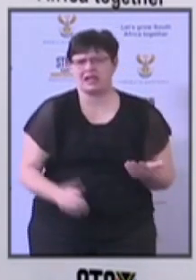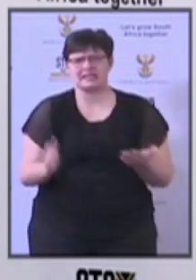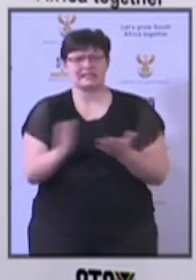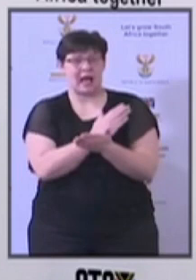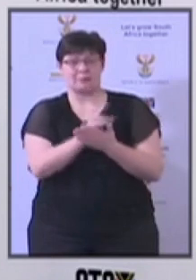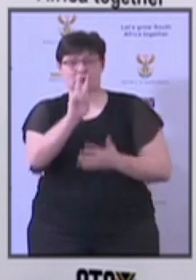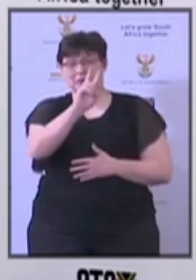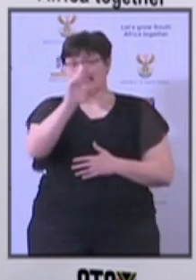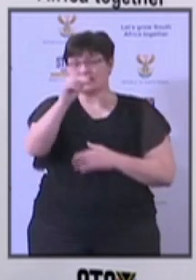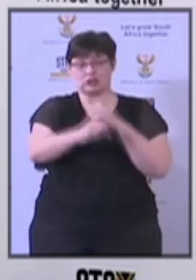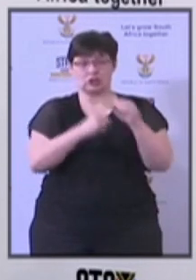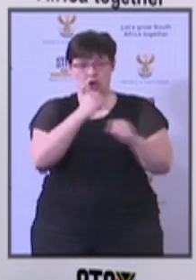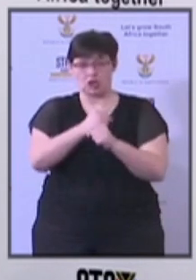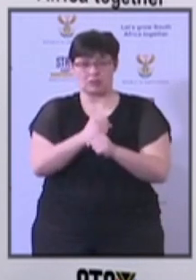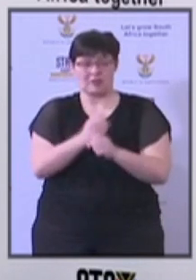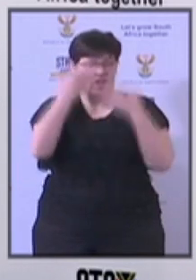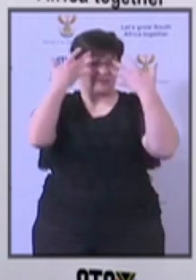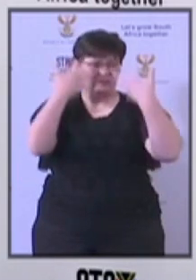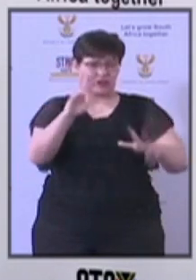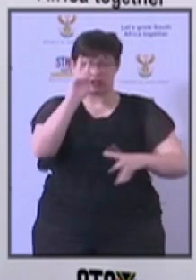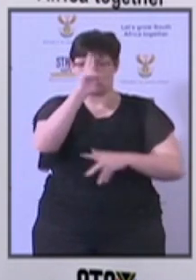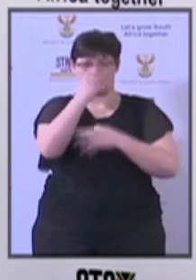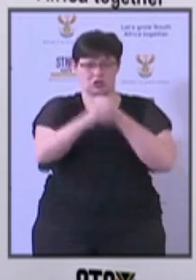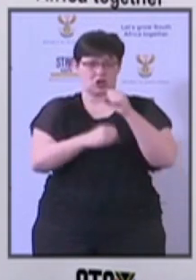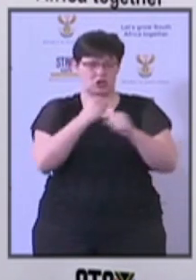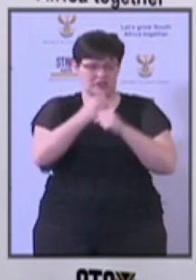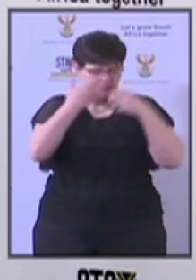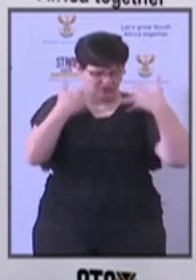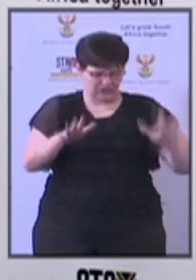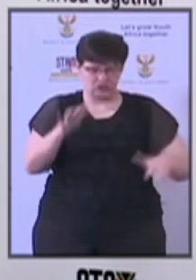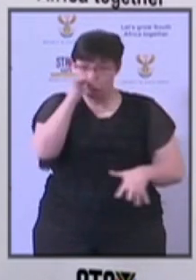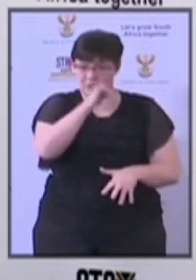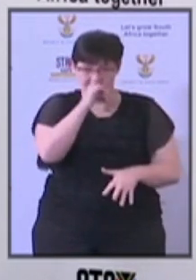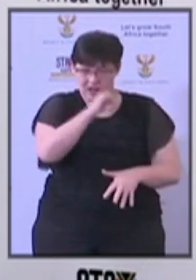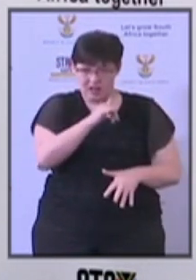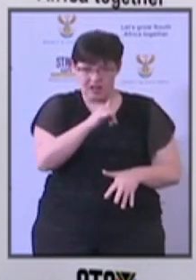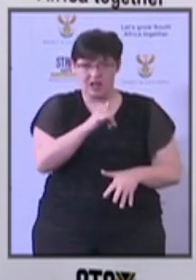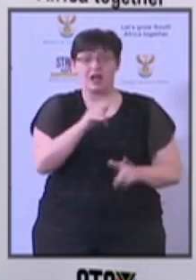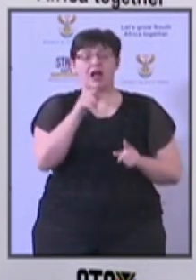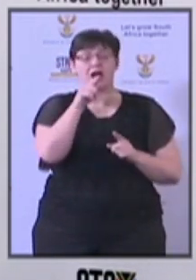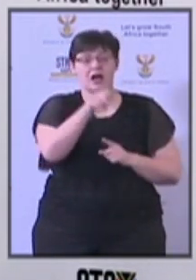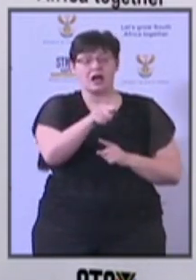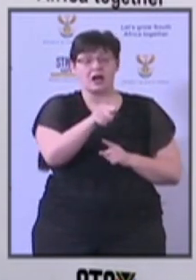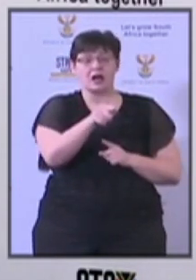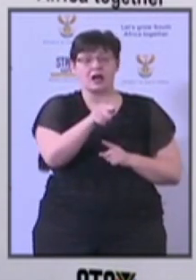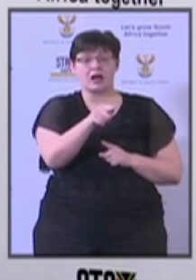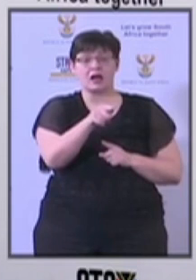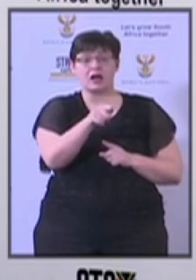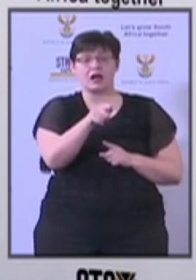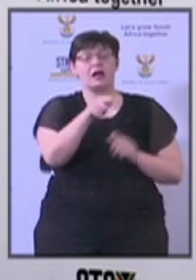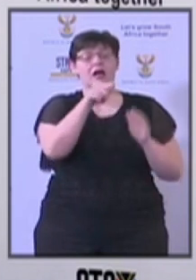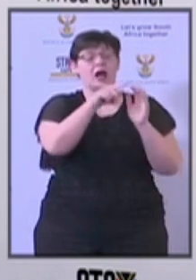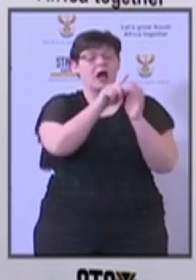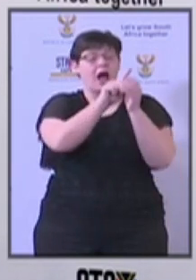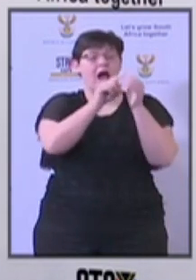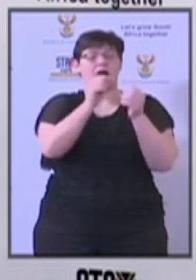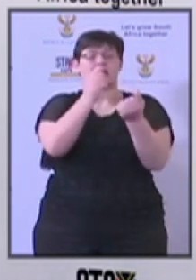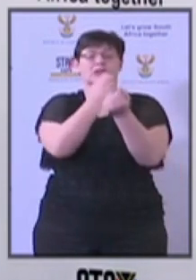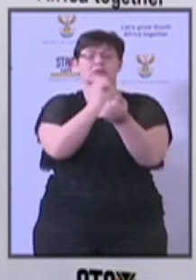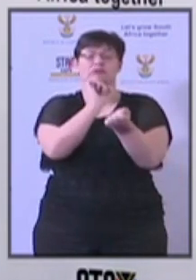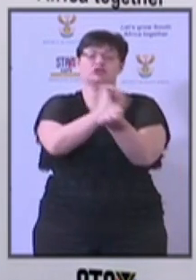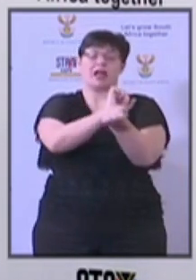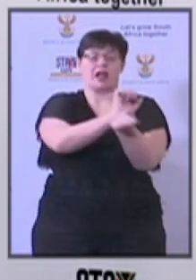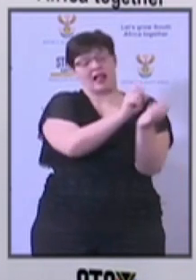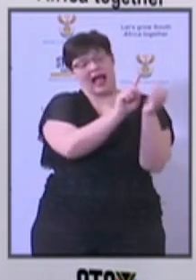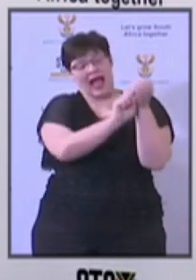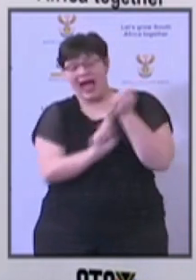20 years. When they finish serving, if it was a criminal offense, we don't allow them to stay here. The